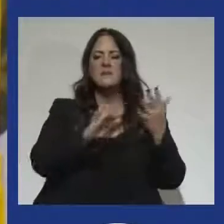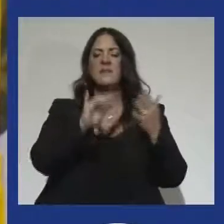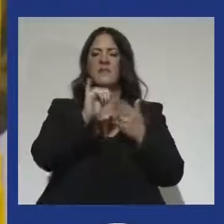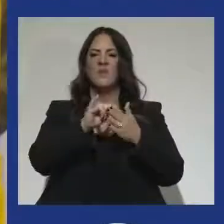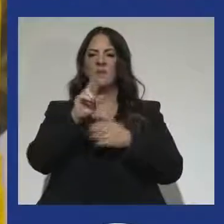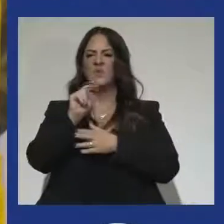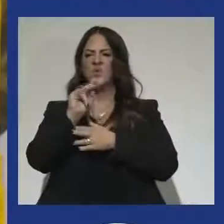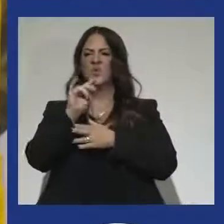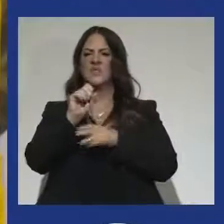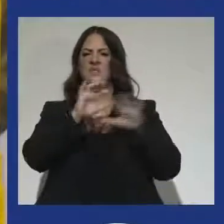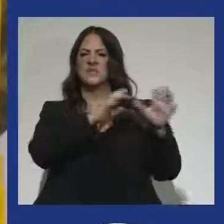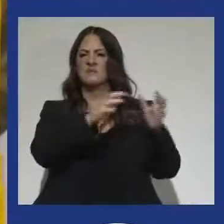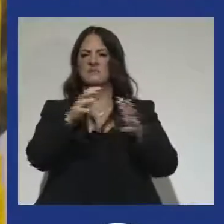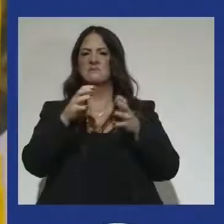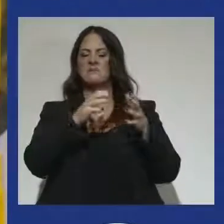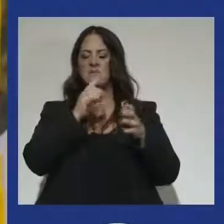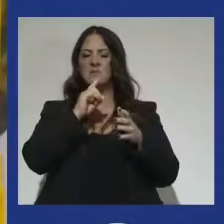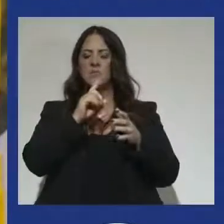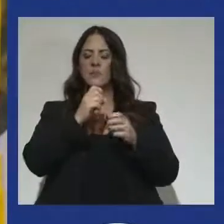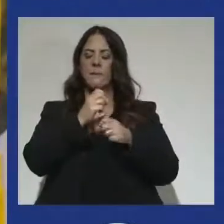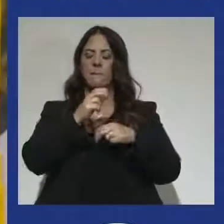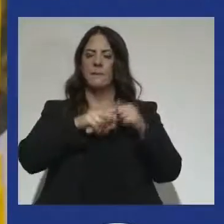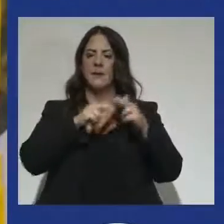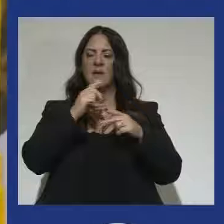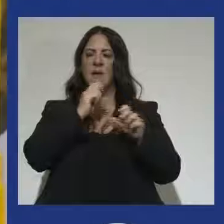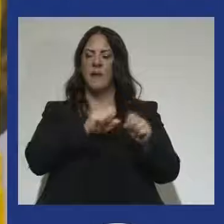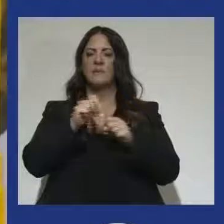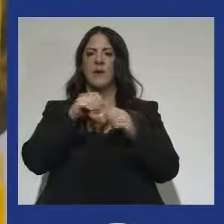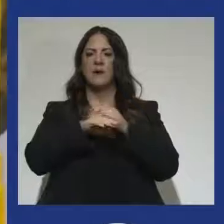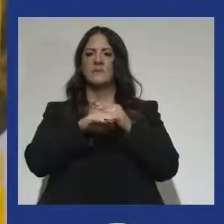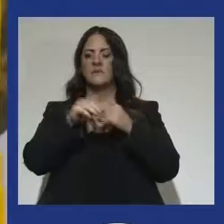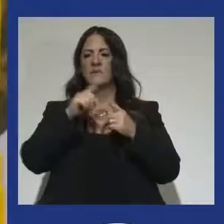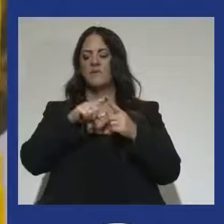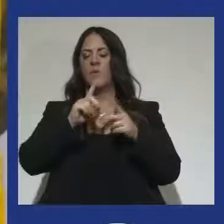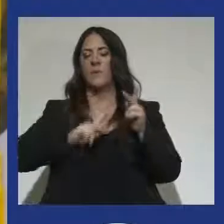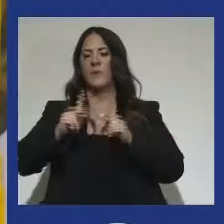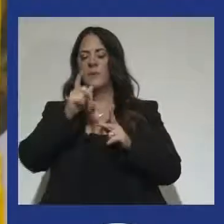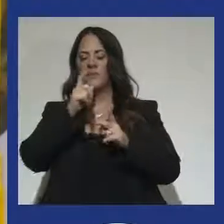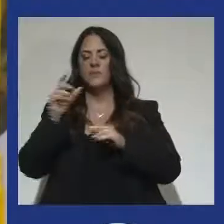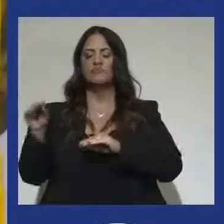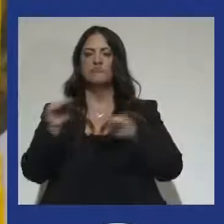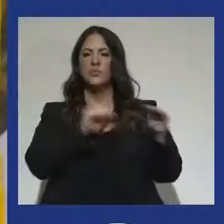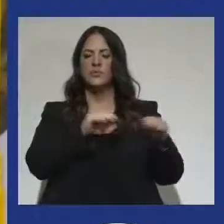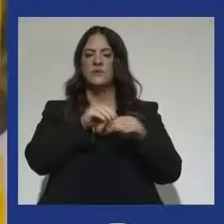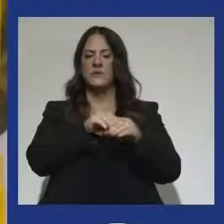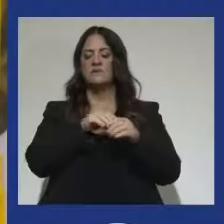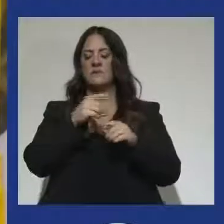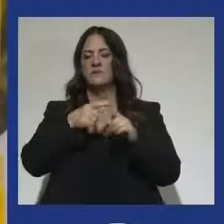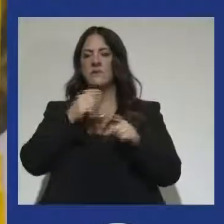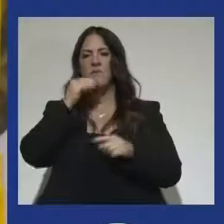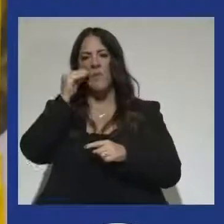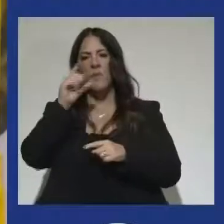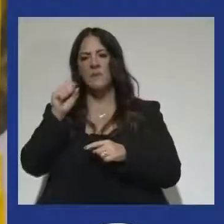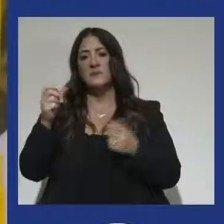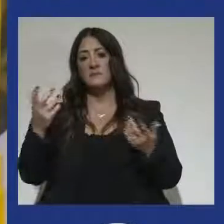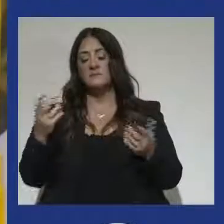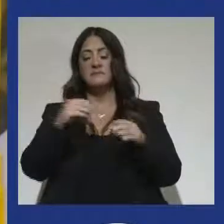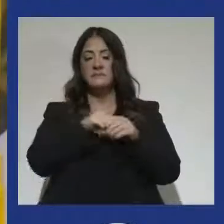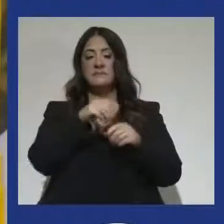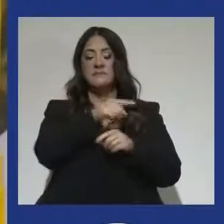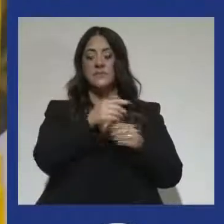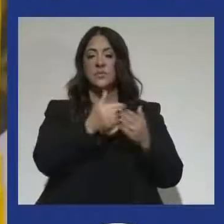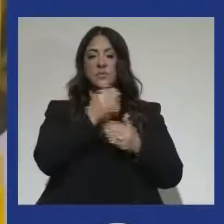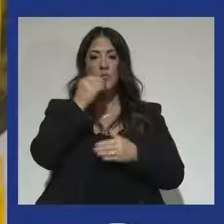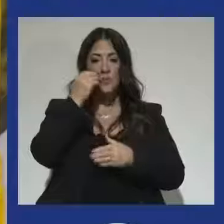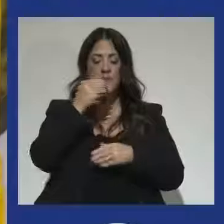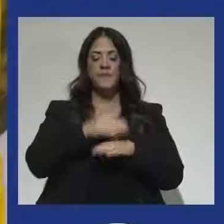and cost-effective way to stand up a lot of housing quickly. But then we have two other additional strategies,